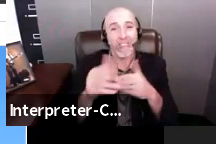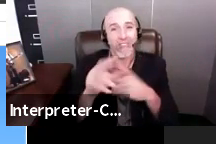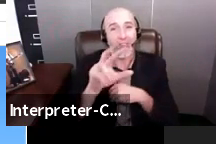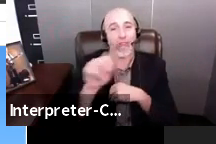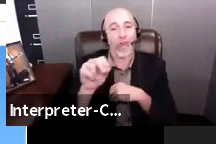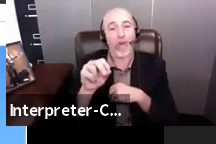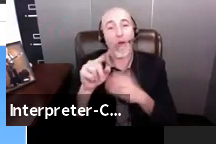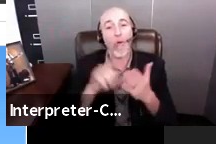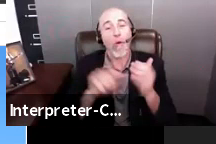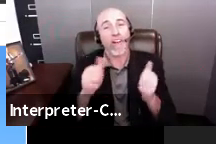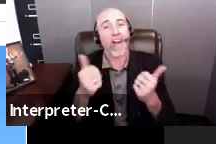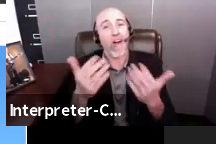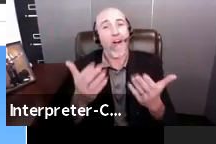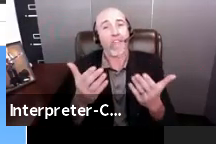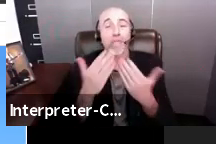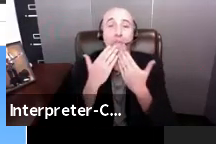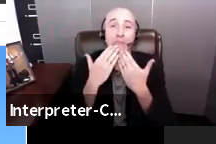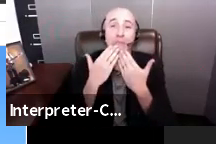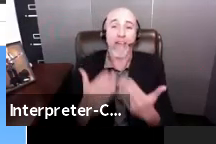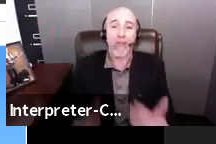offer. Thank you.